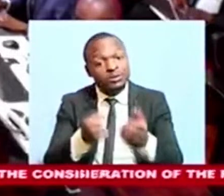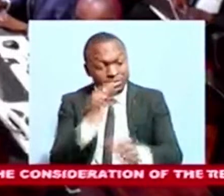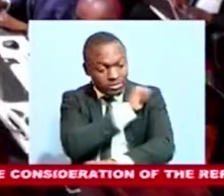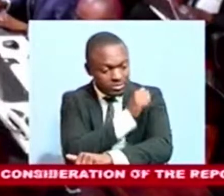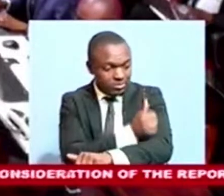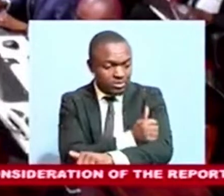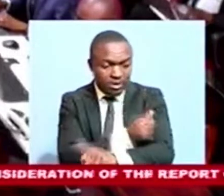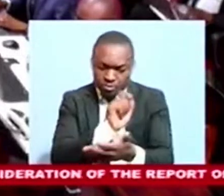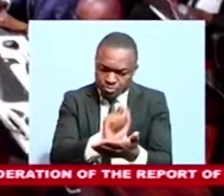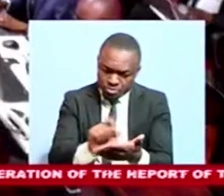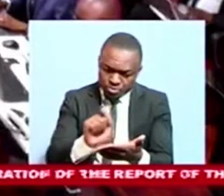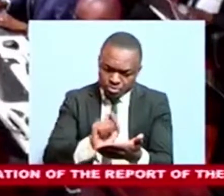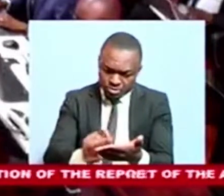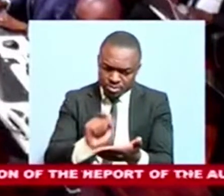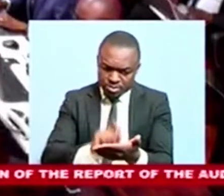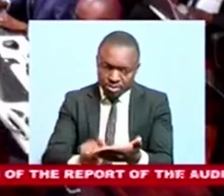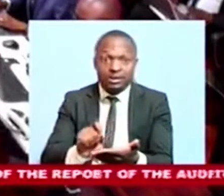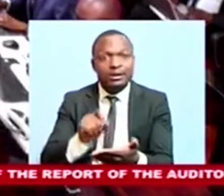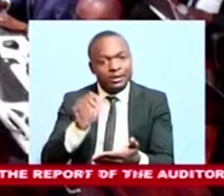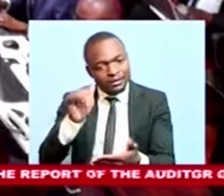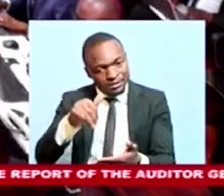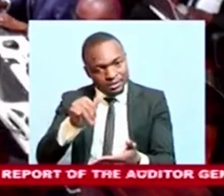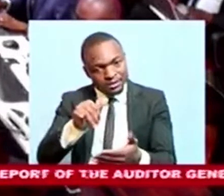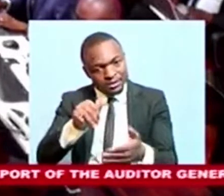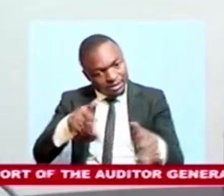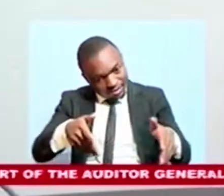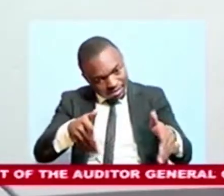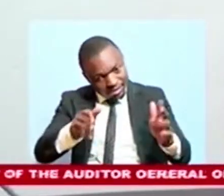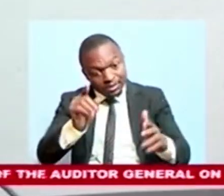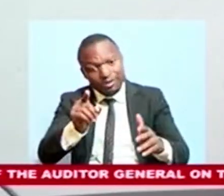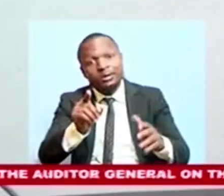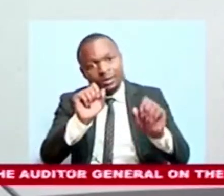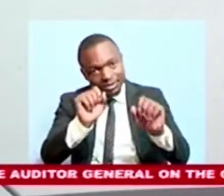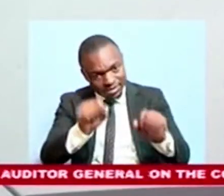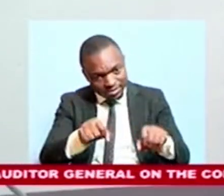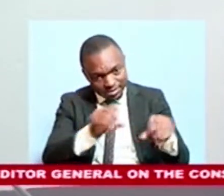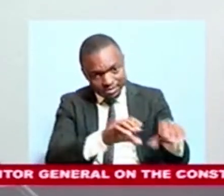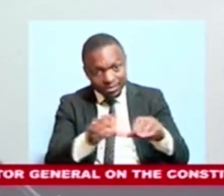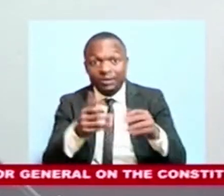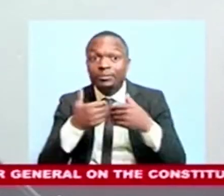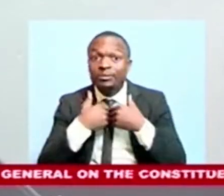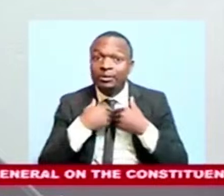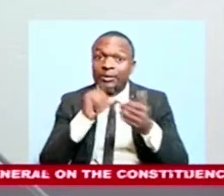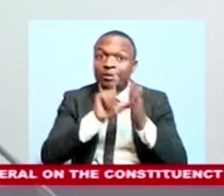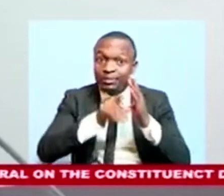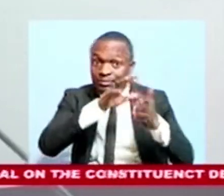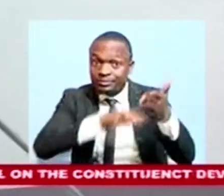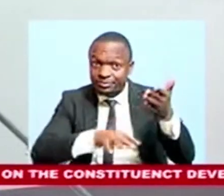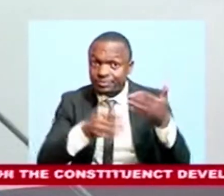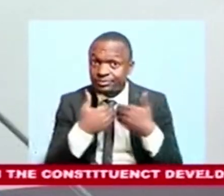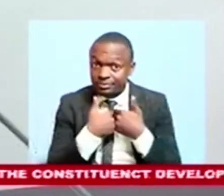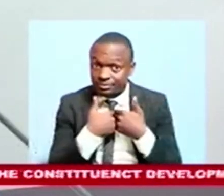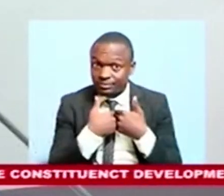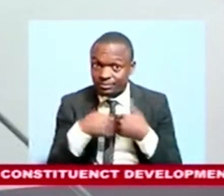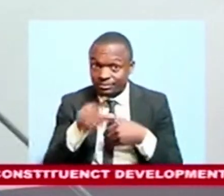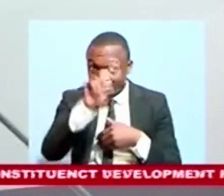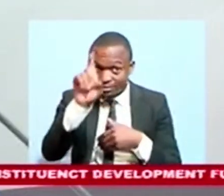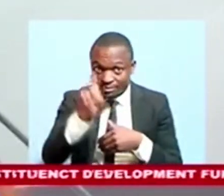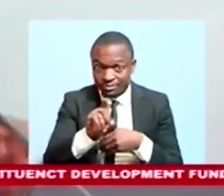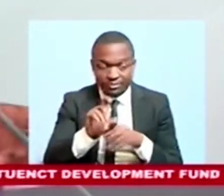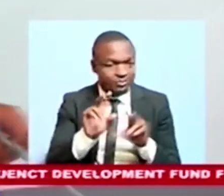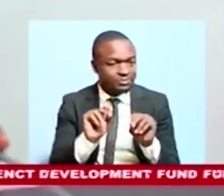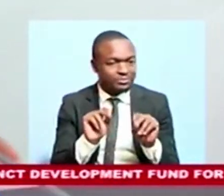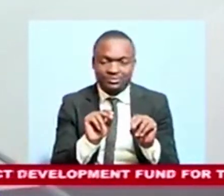in writing. Yes, sir. That yes, we have authorized you now. Can you do that? Do you have those minutes? That's the question. No,